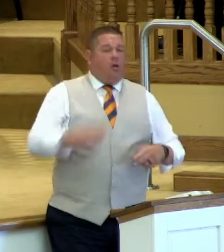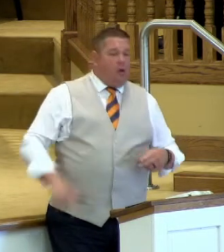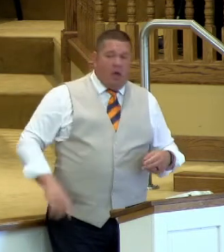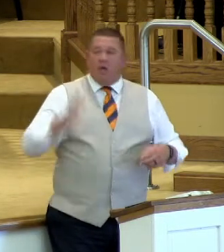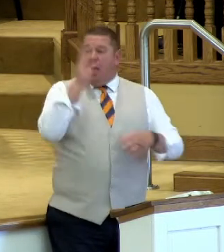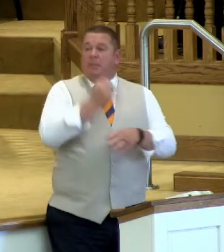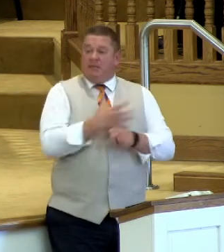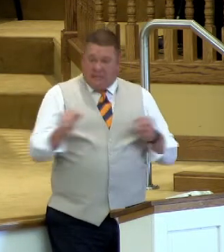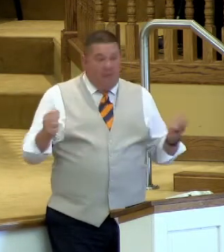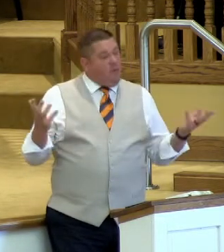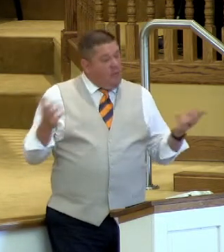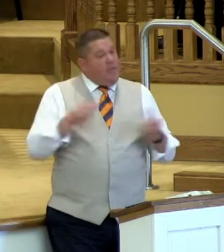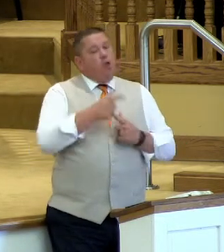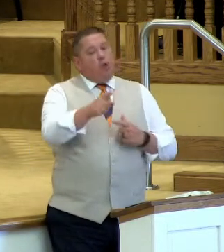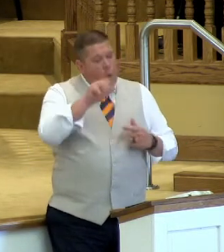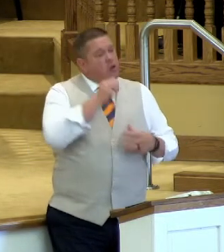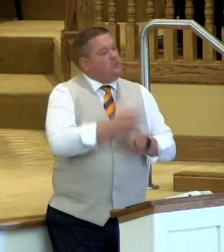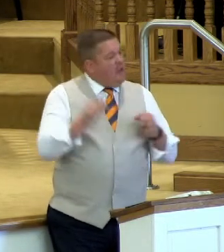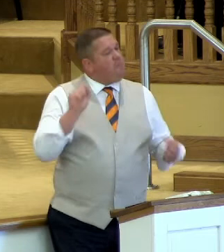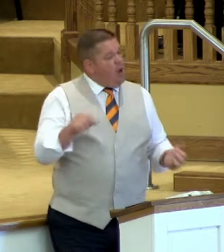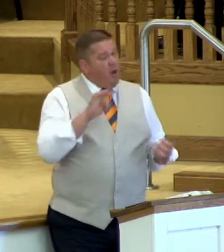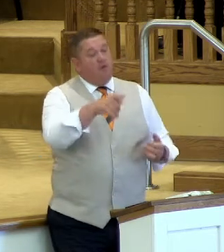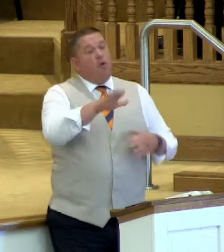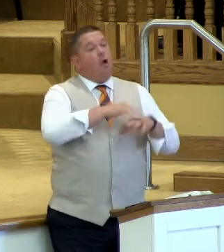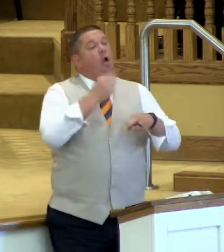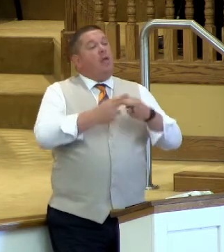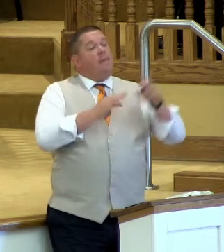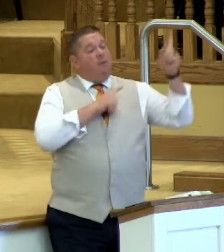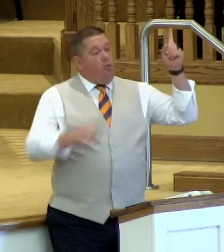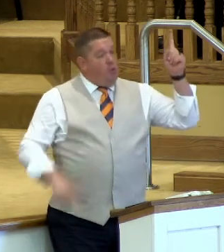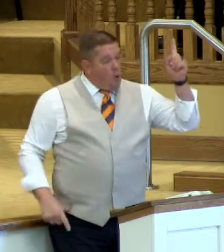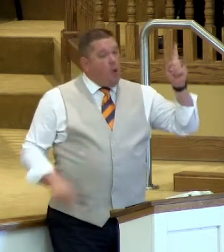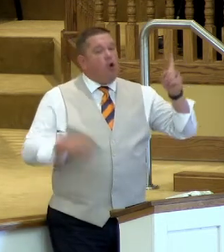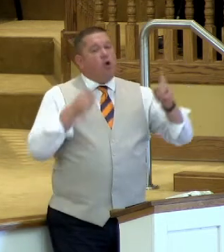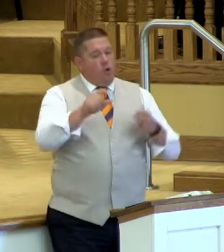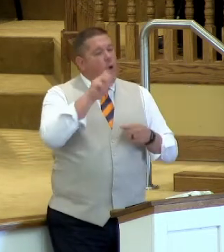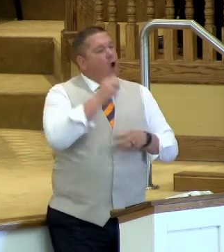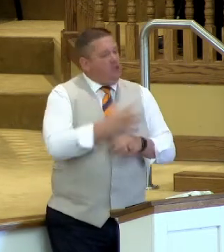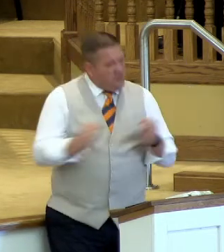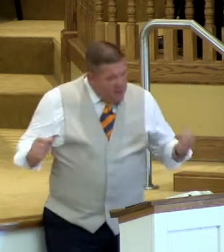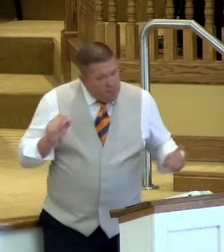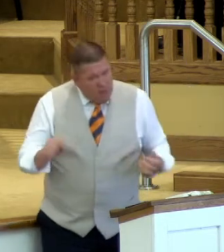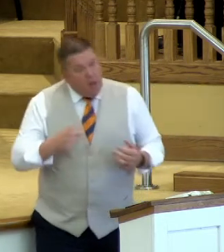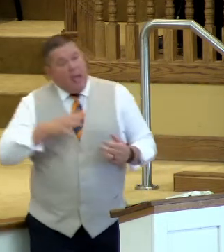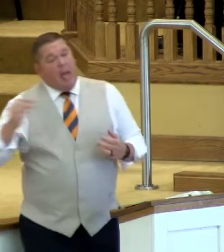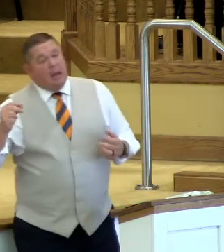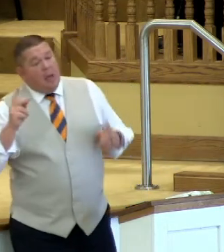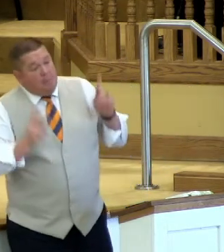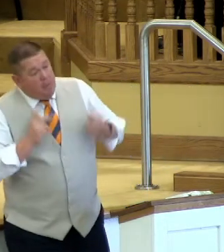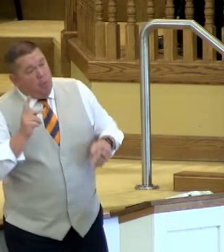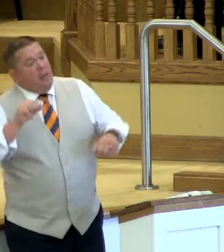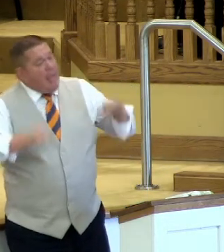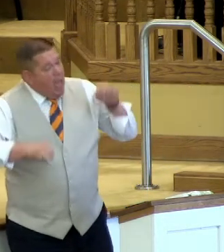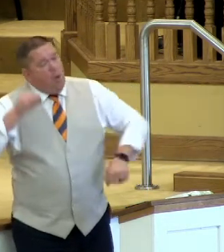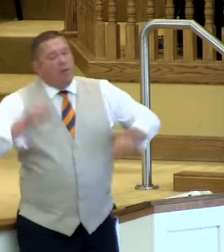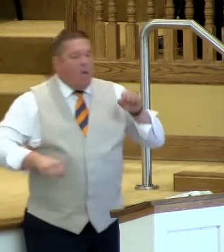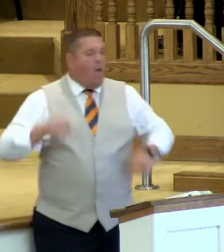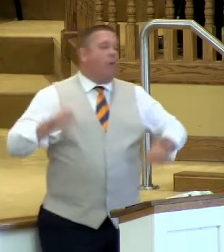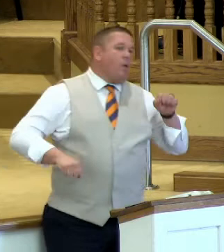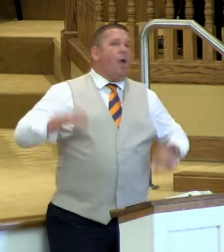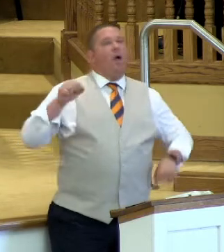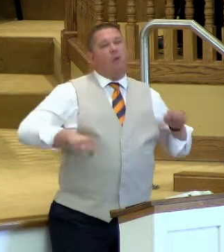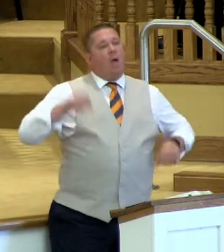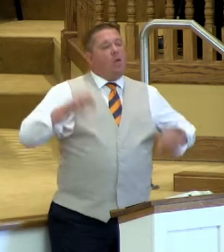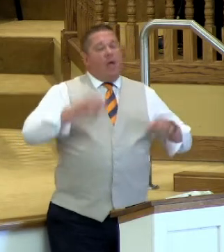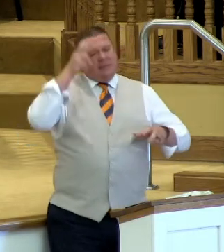Lord shall be saved, then you are saved. If you've called upon the name of the Lord, you are saved. And though people doubt and doubt and doubt, and